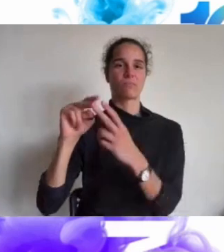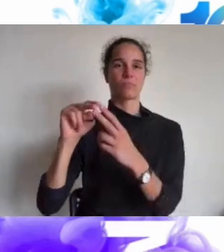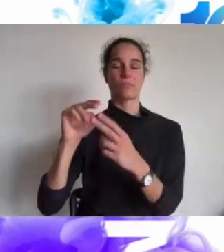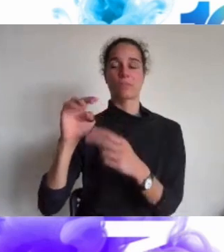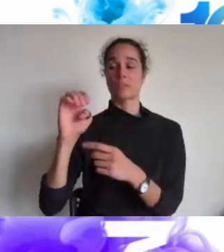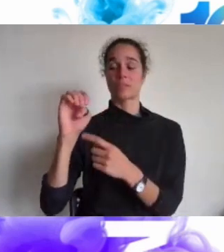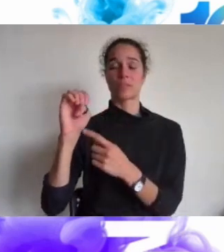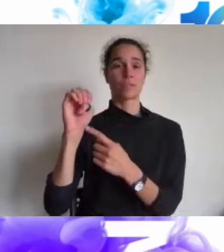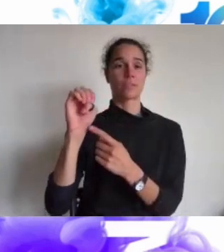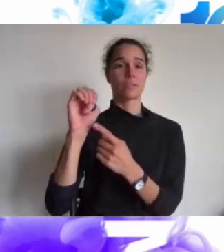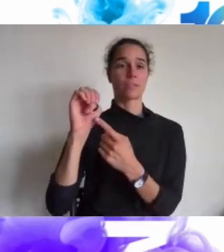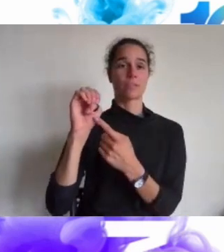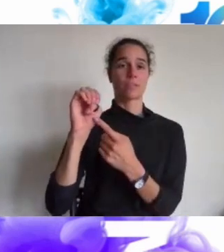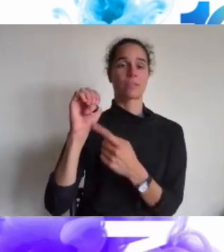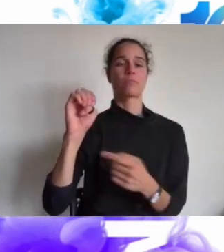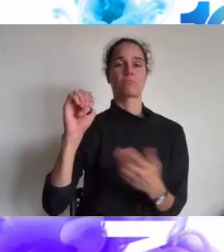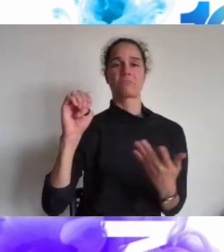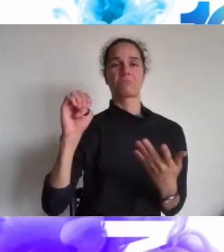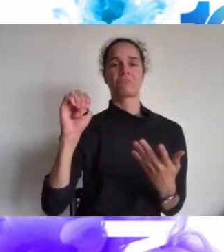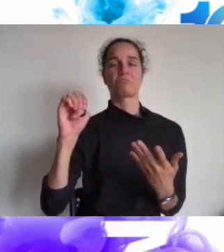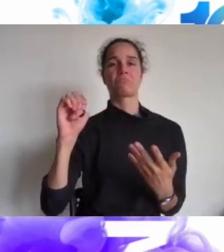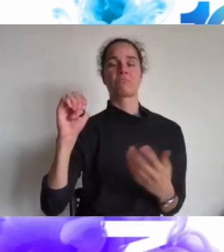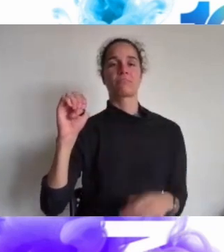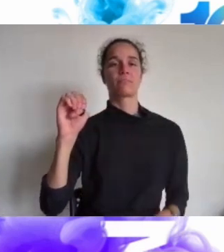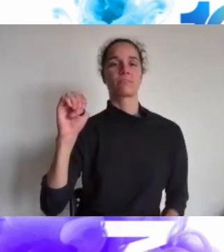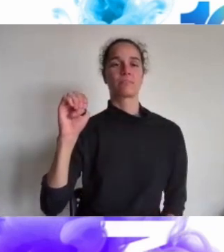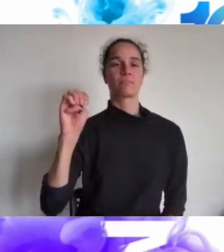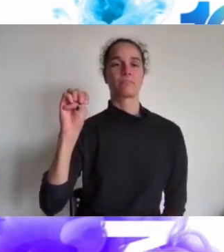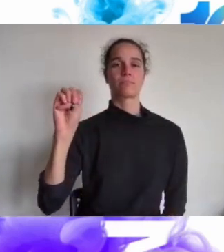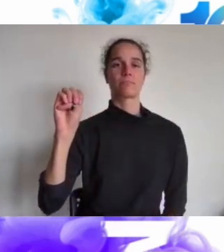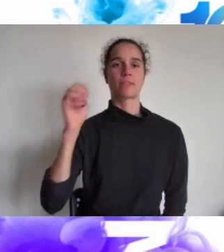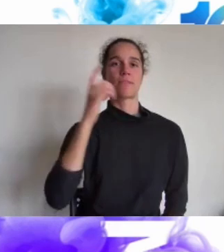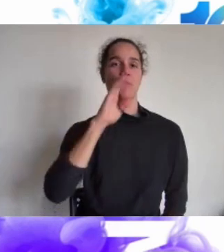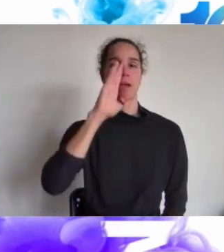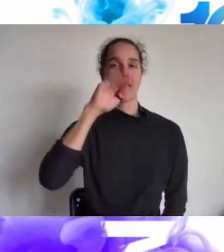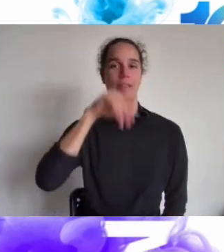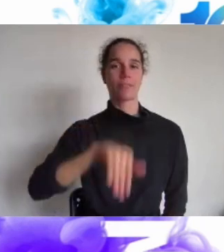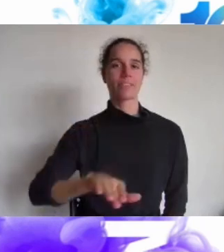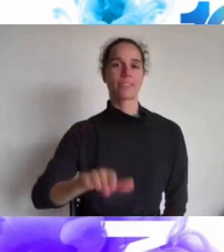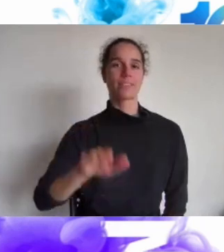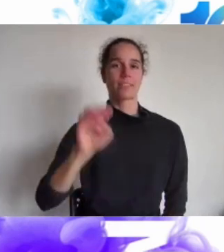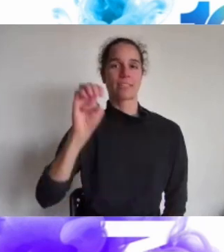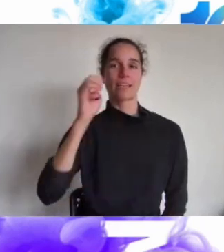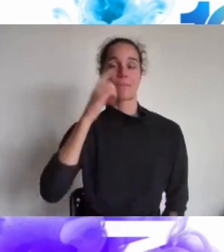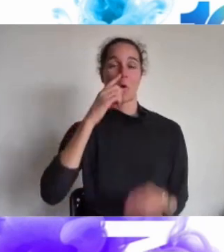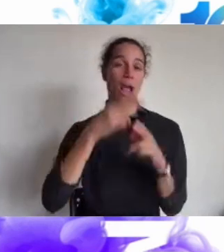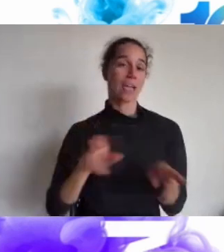it. E. E for elephants, E for egg, and F.